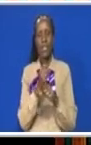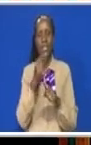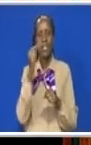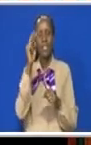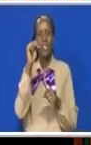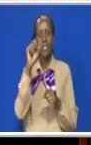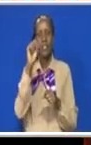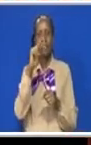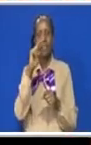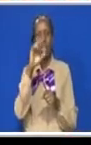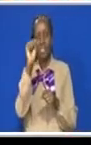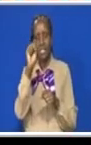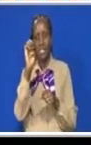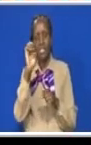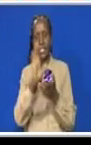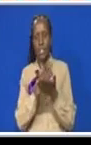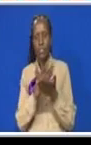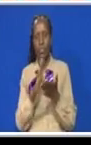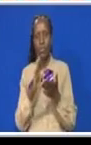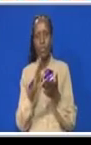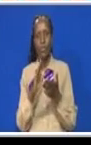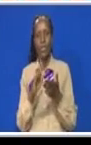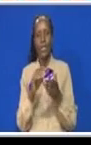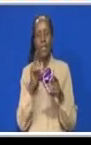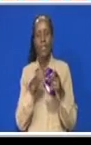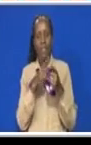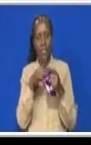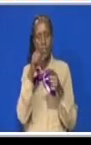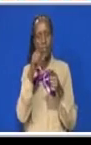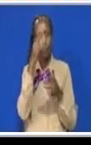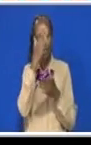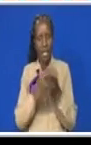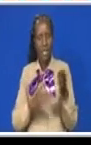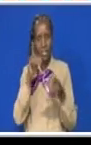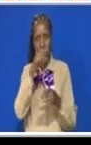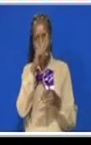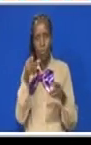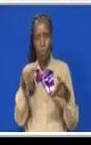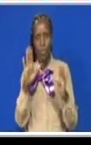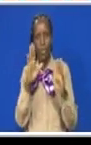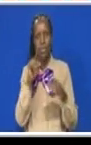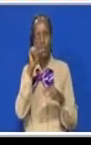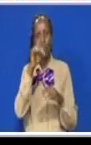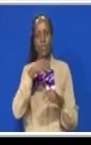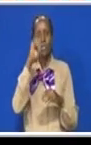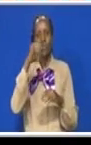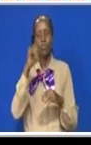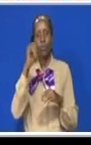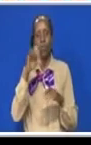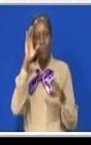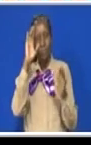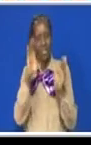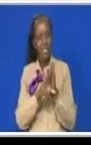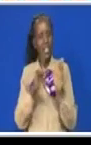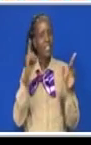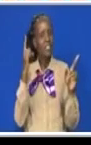transverse section and you make any other section, you realize you'll draw an image that is totally